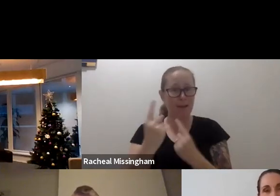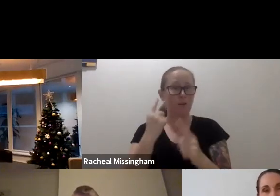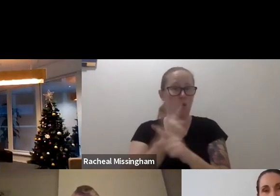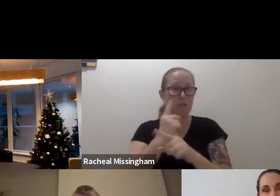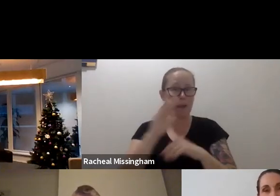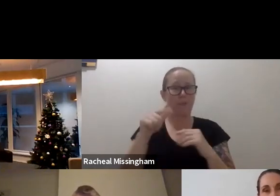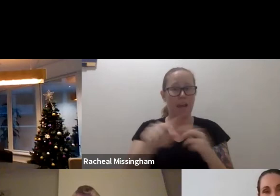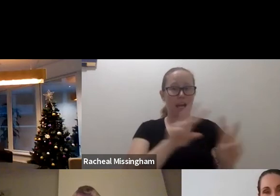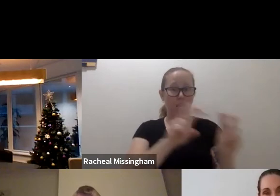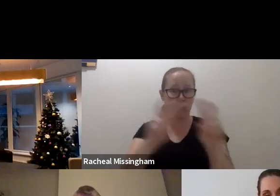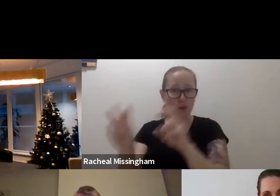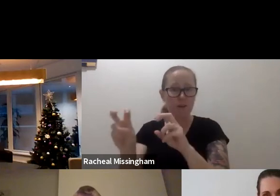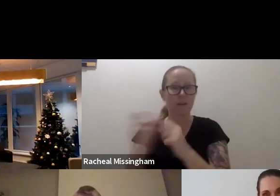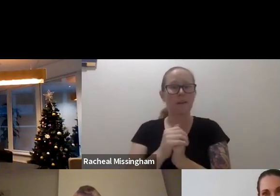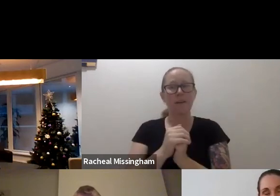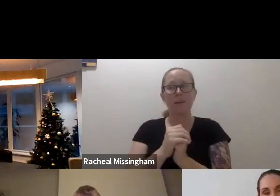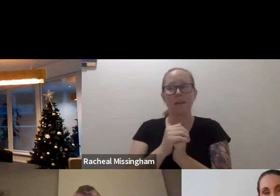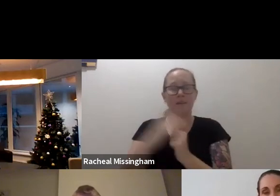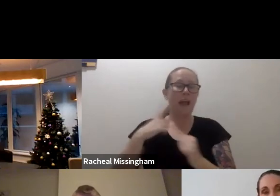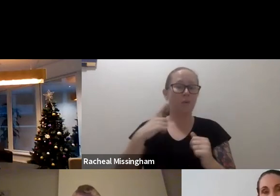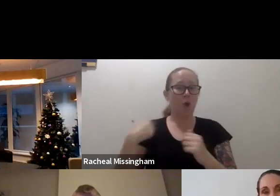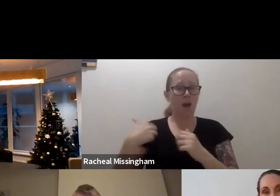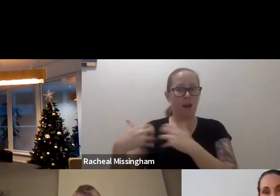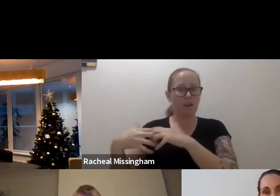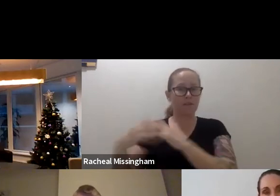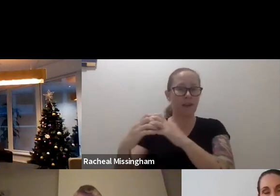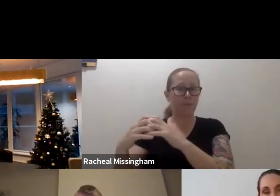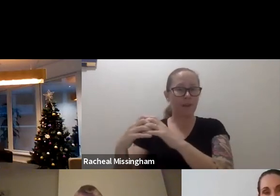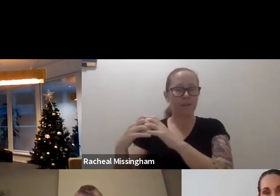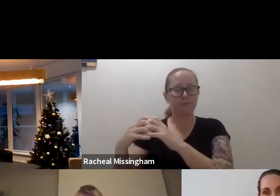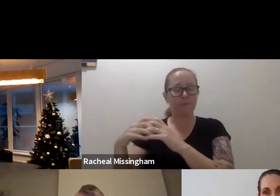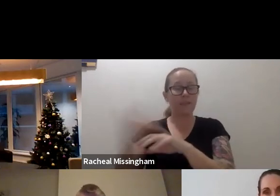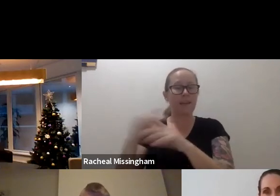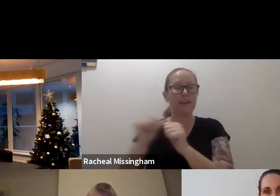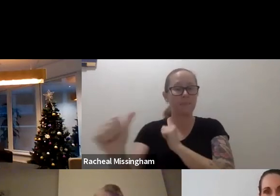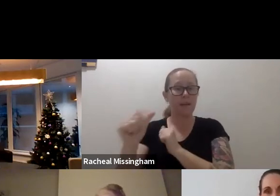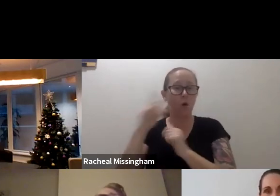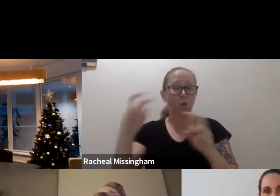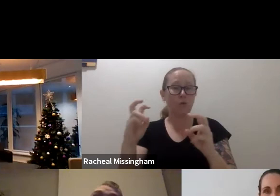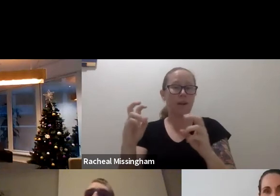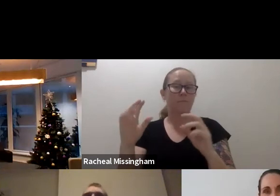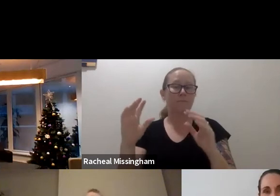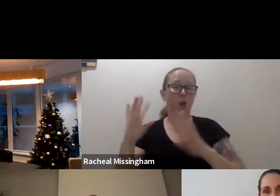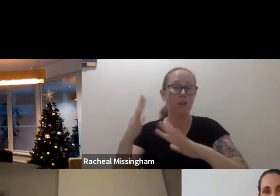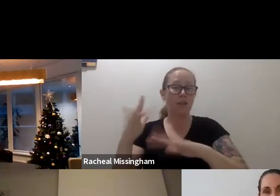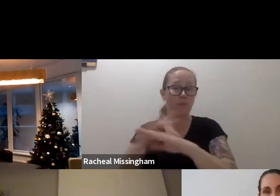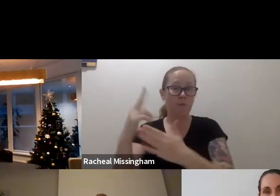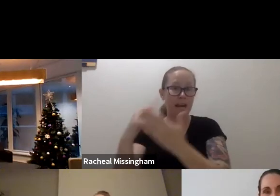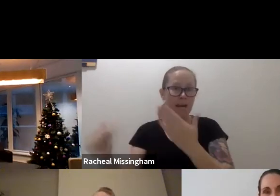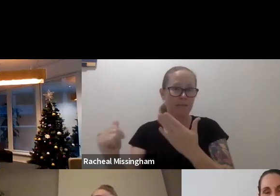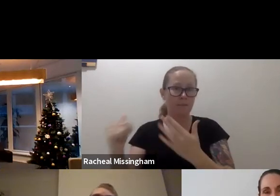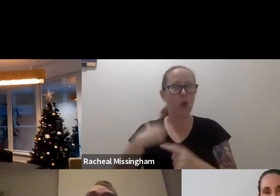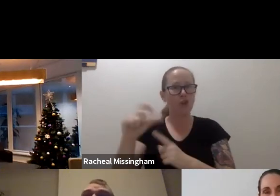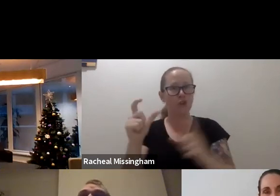me and talked about that issue. That's why I set up a theatre company called Auckland Before